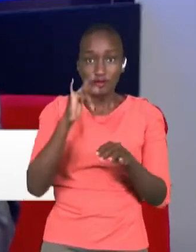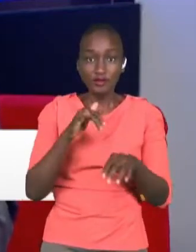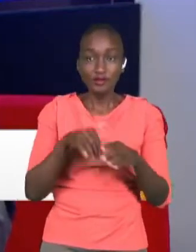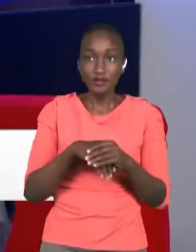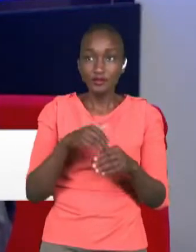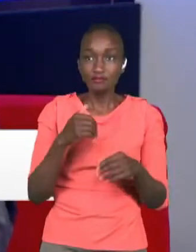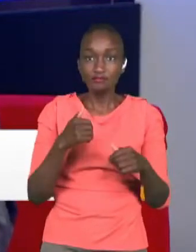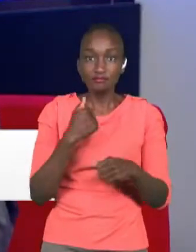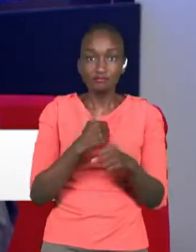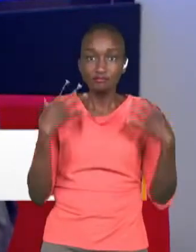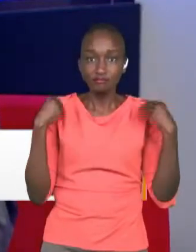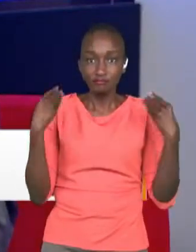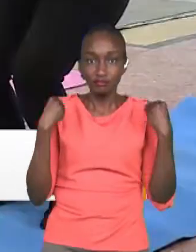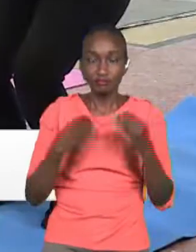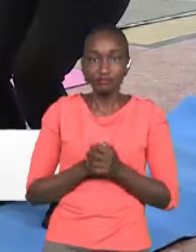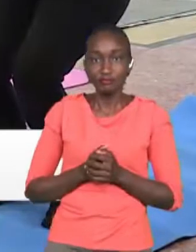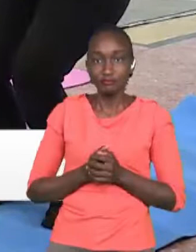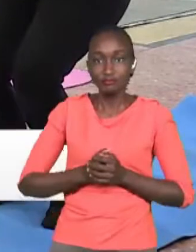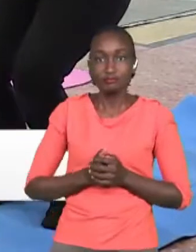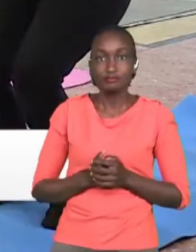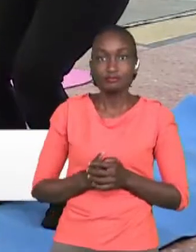and fitness.